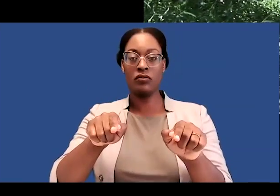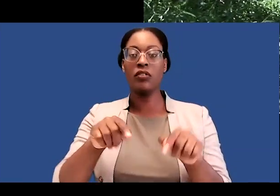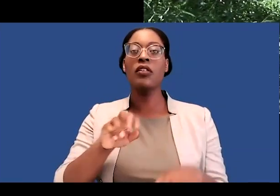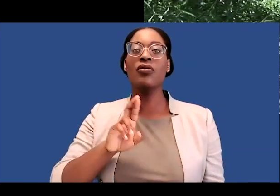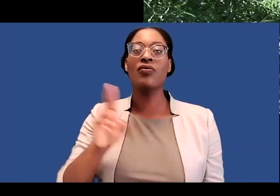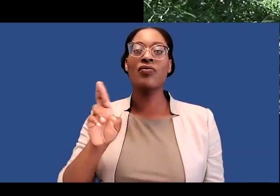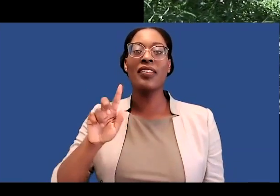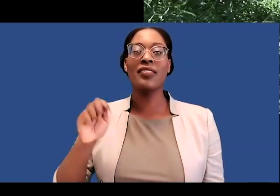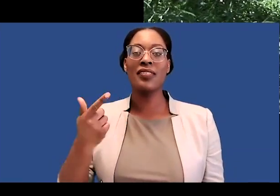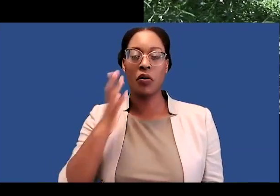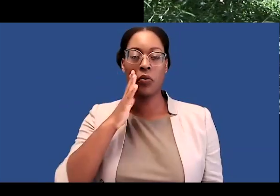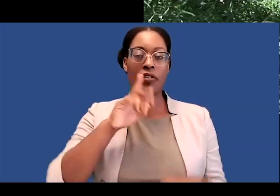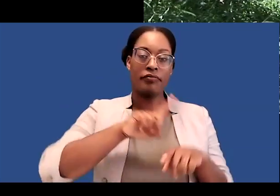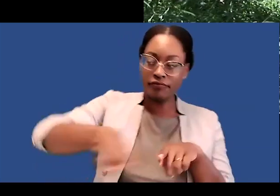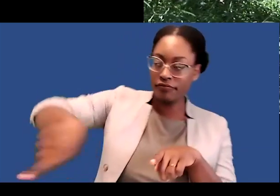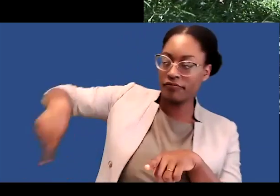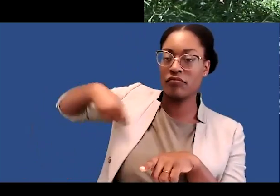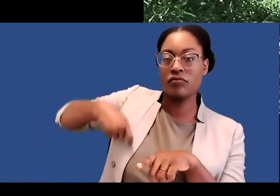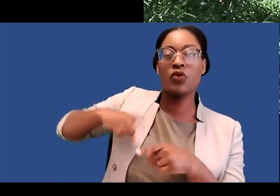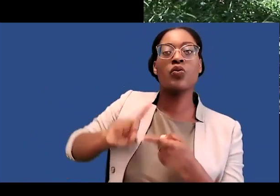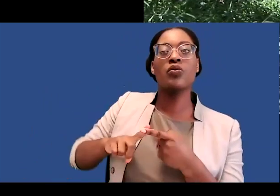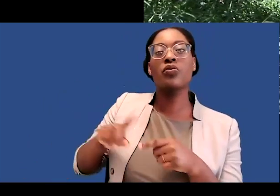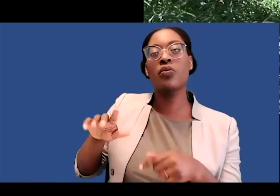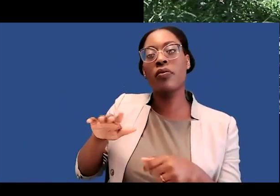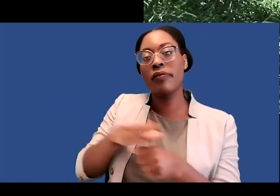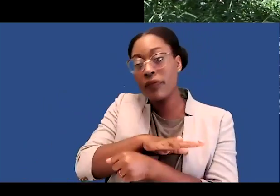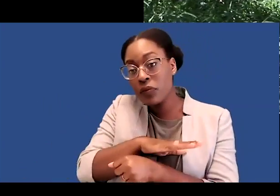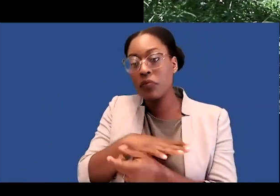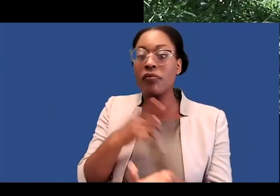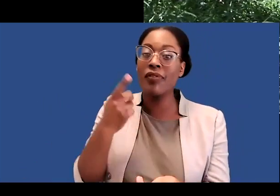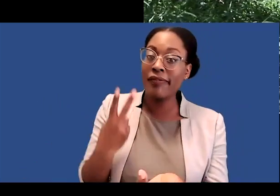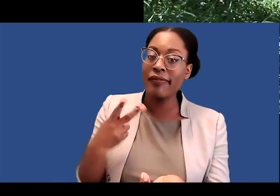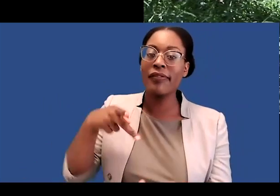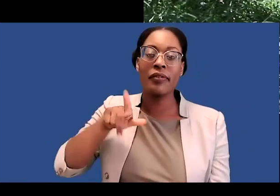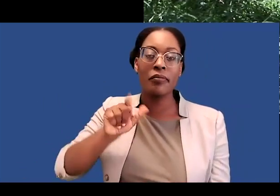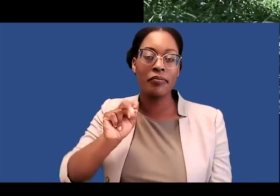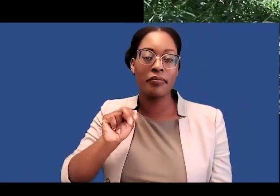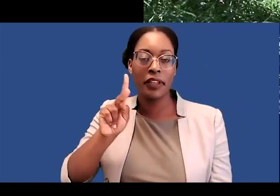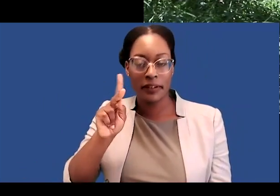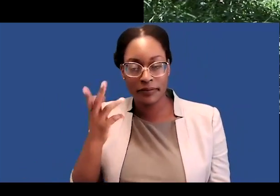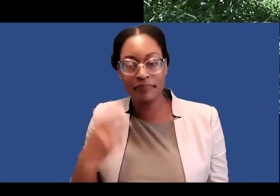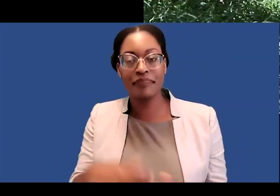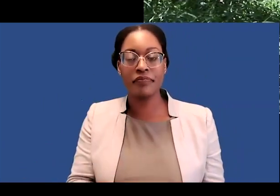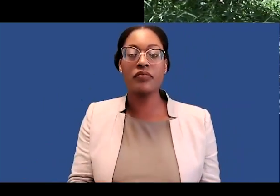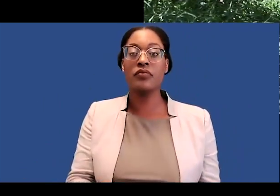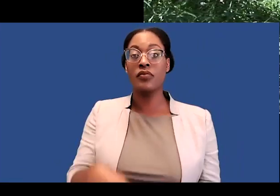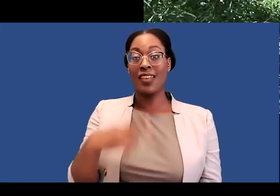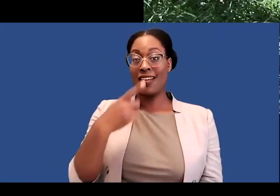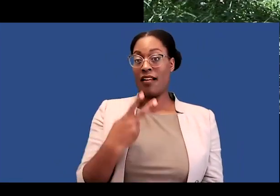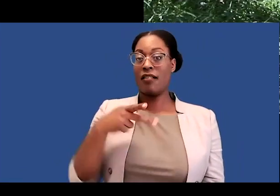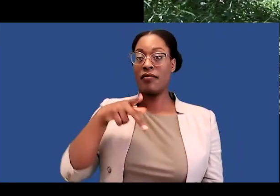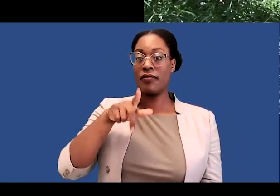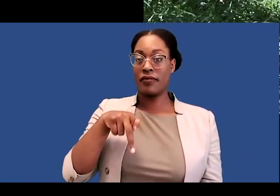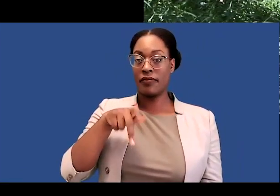Kick the right leg back into plank or half plank if that feels good for you today. Remember your half plank, the knees are dropped,